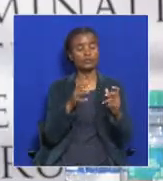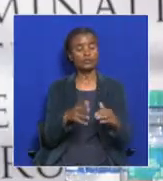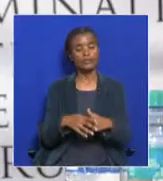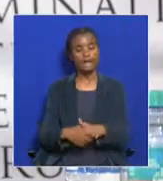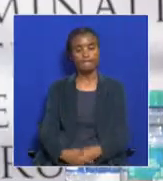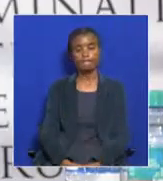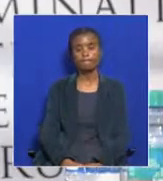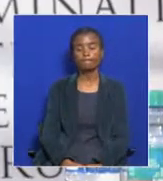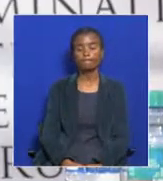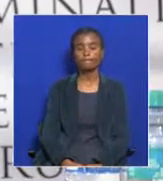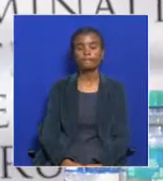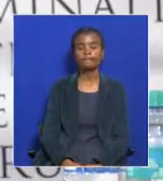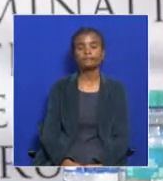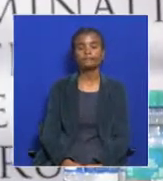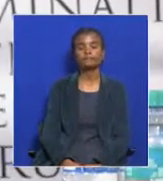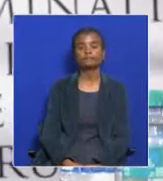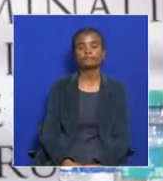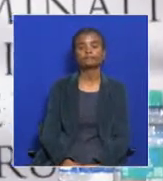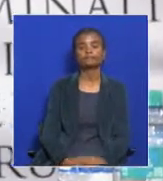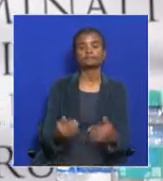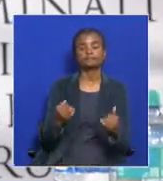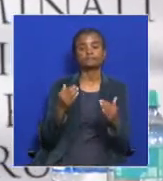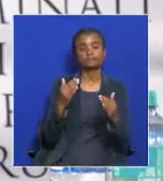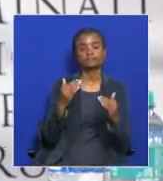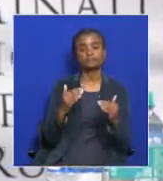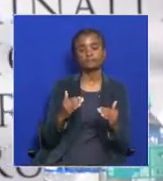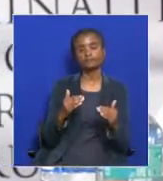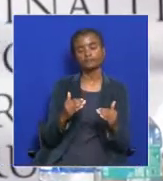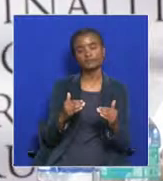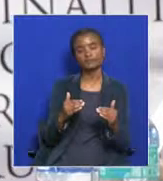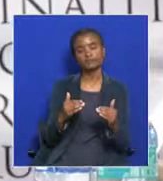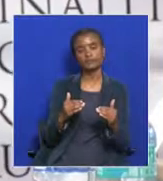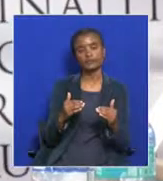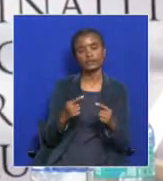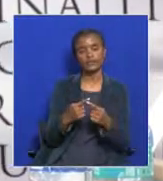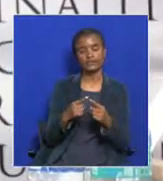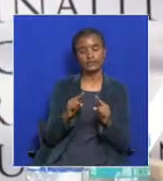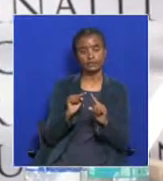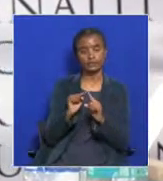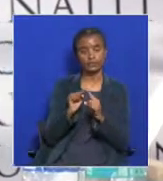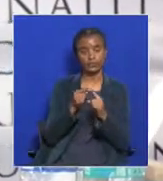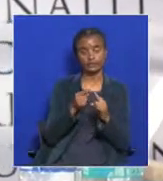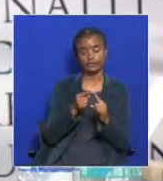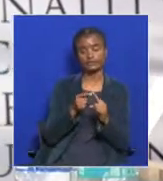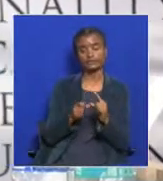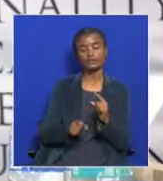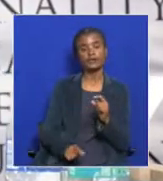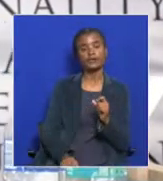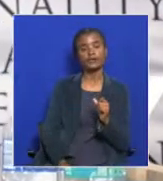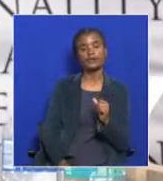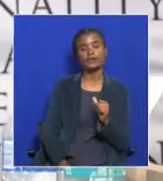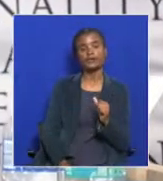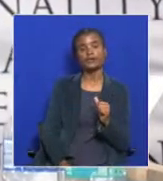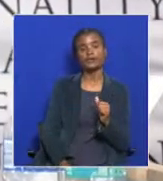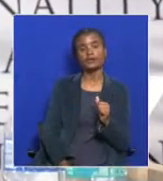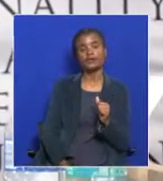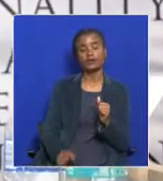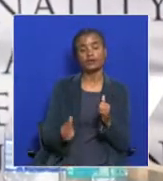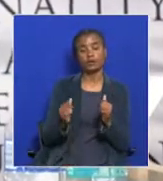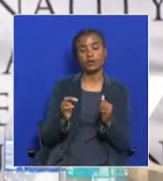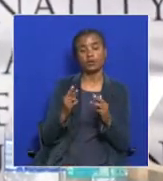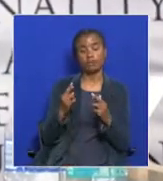I'd like to move on to a different point very quickly. I hope we'll be able to deal with this. If